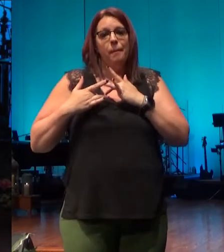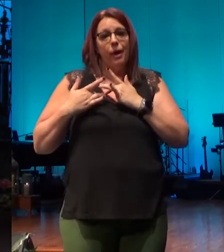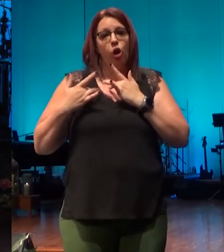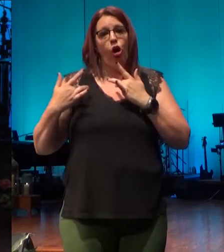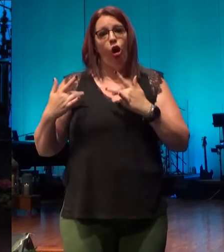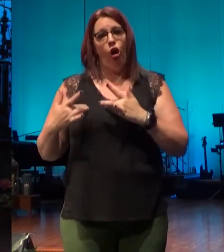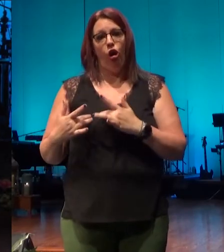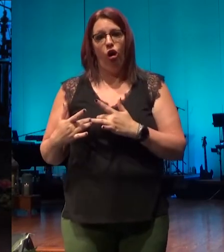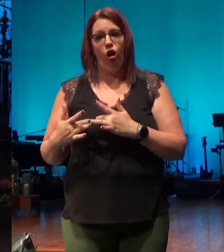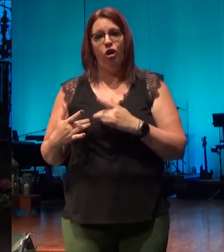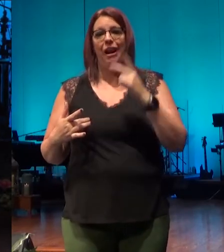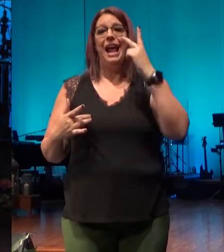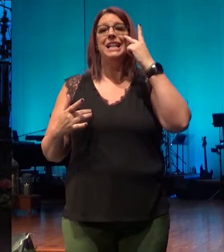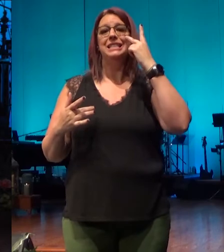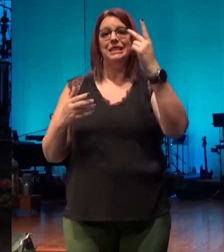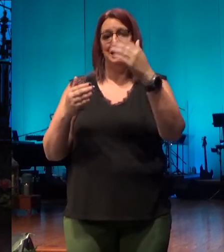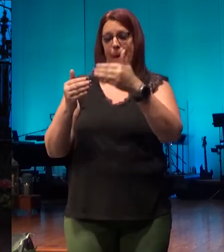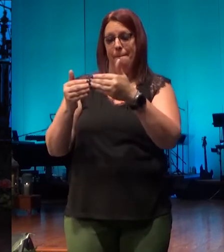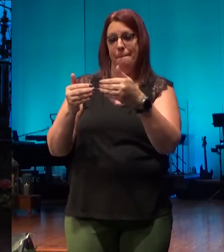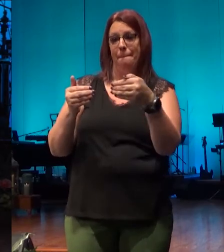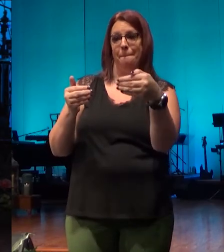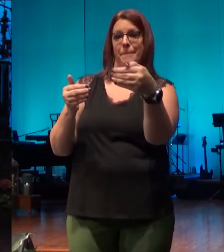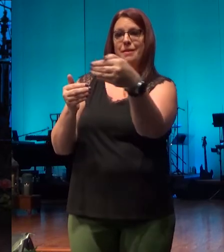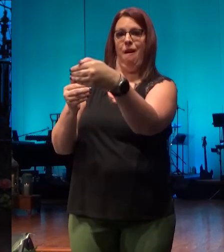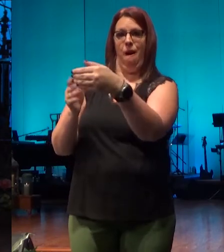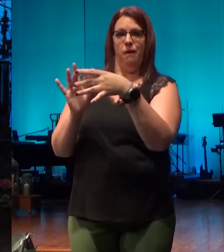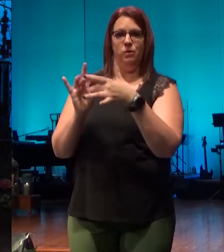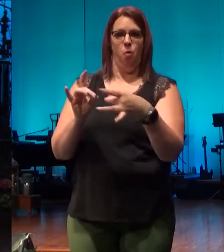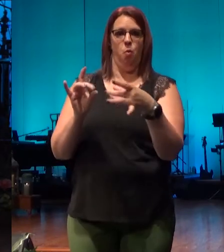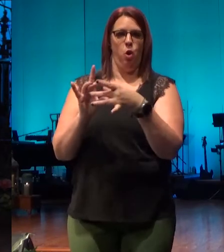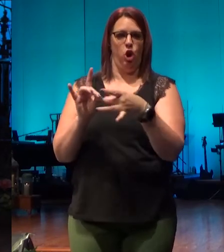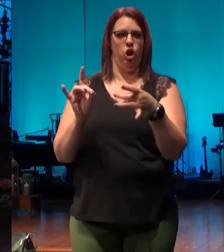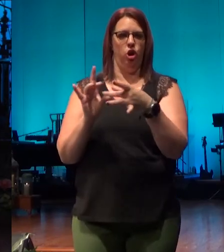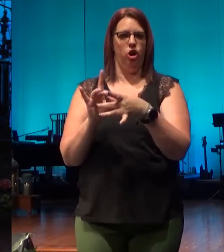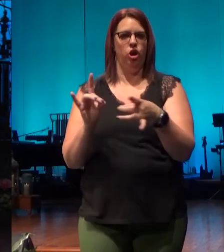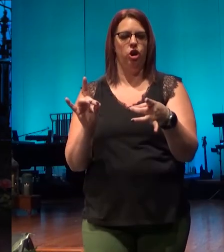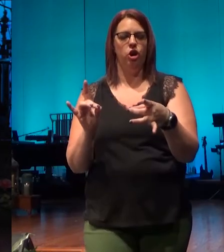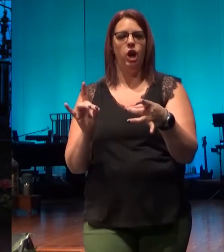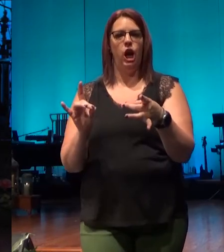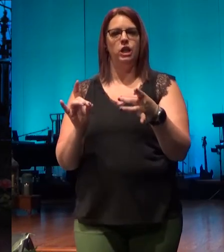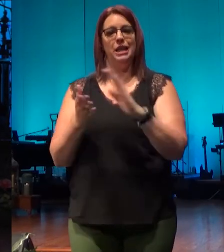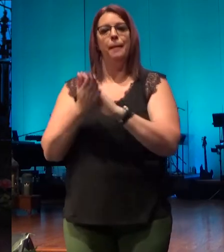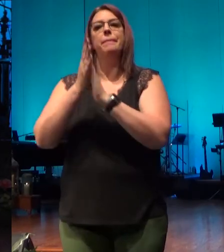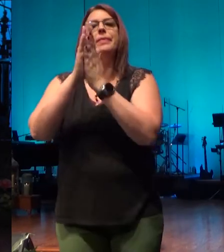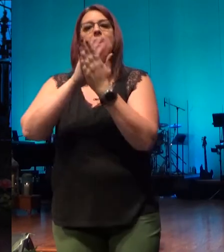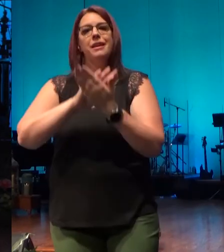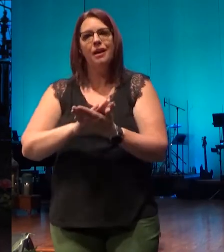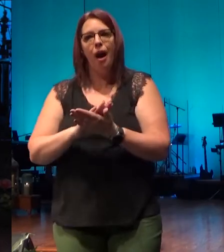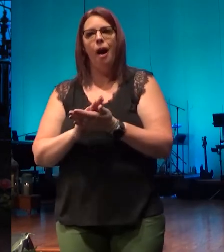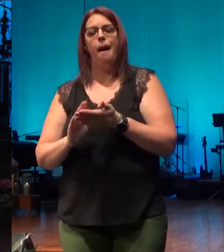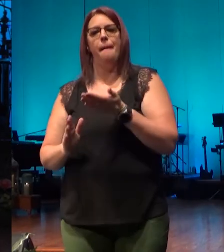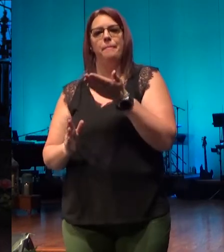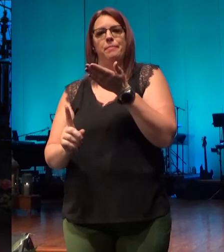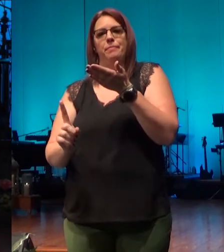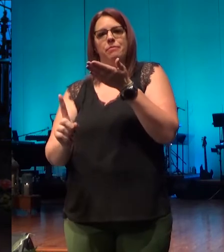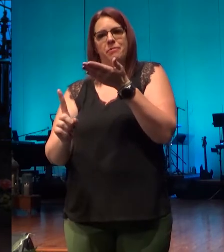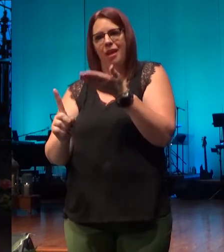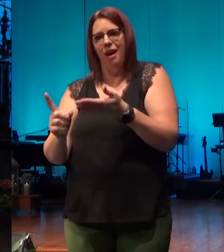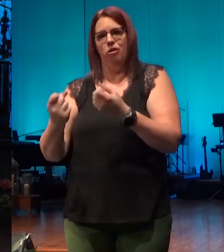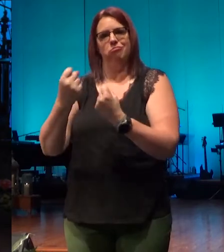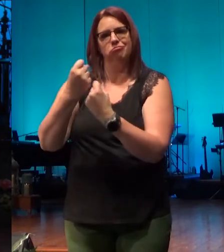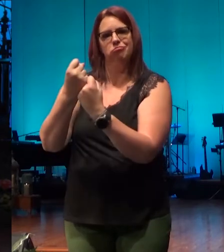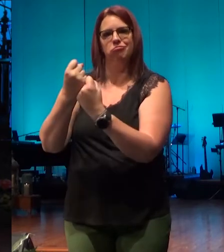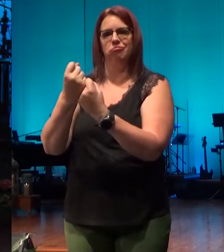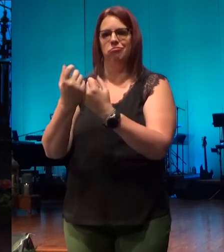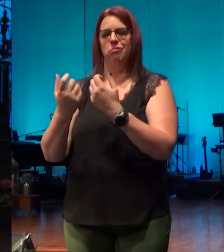and see behind the words of that person and be that presence? Am I checking on myself and